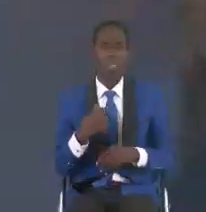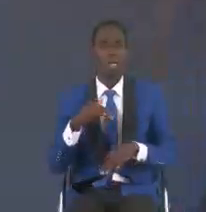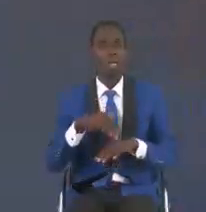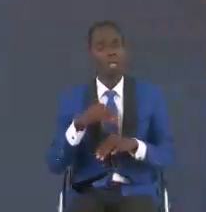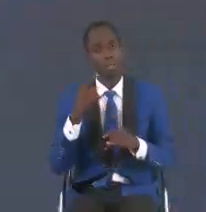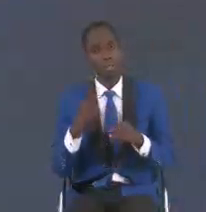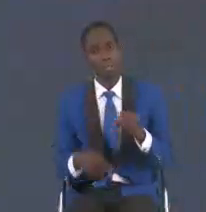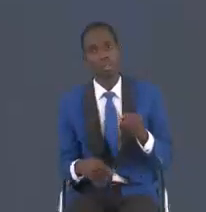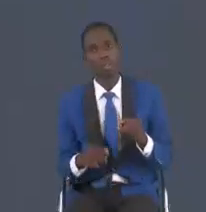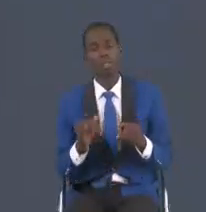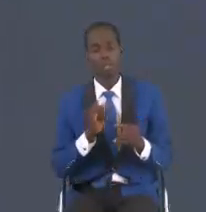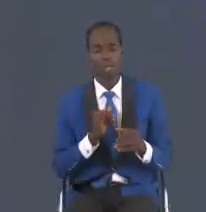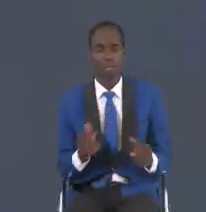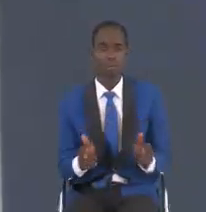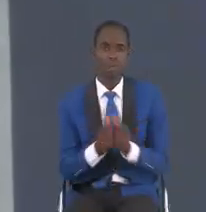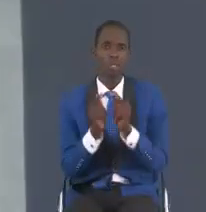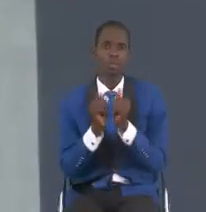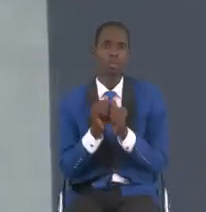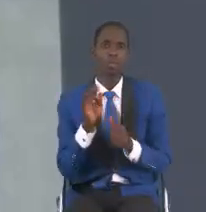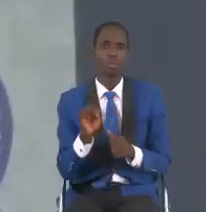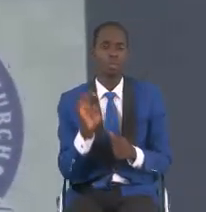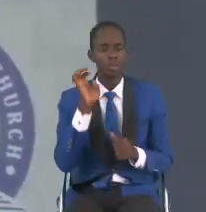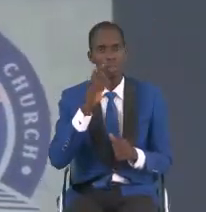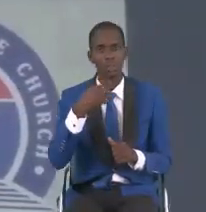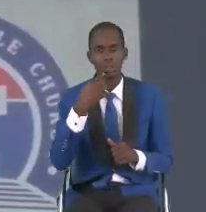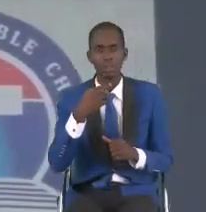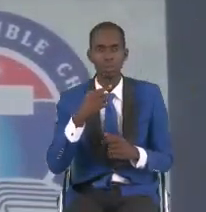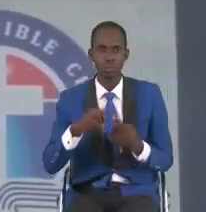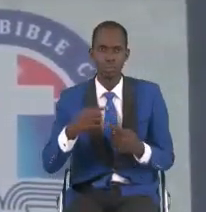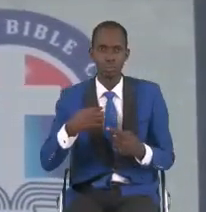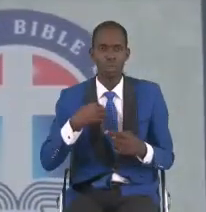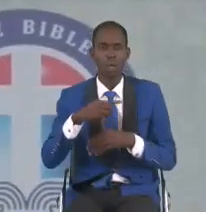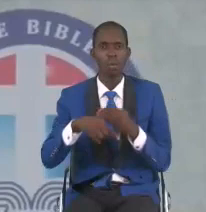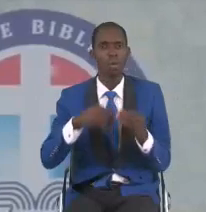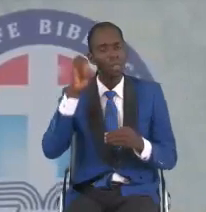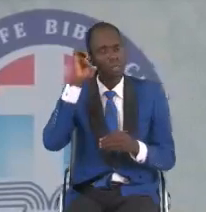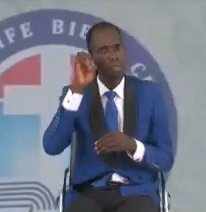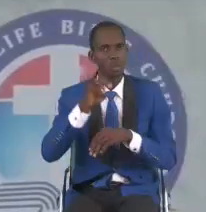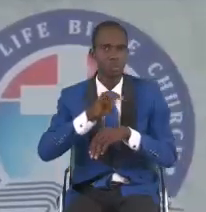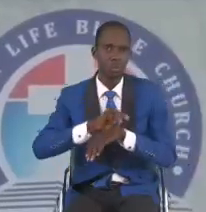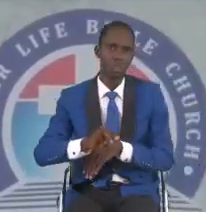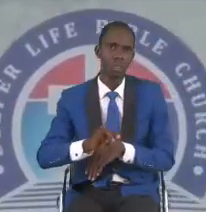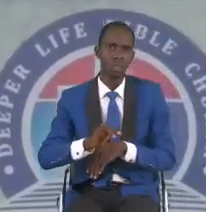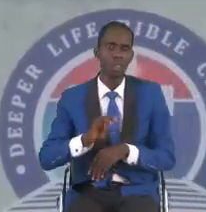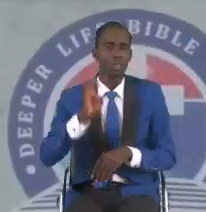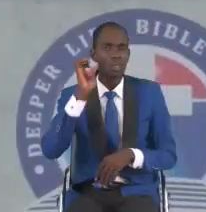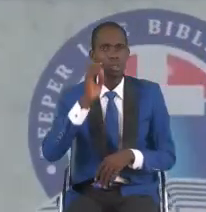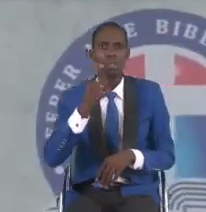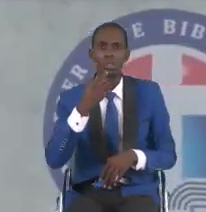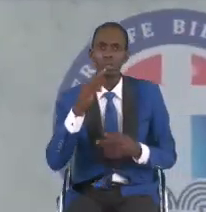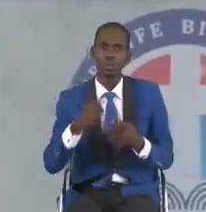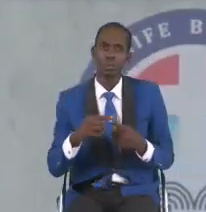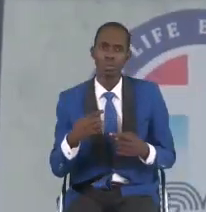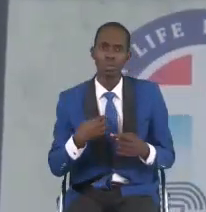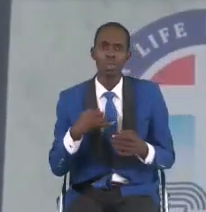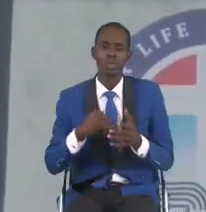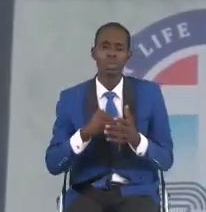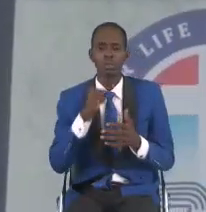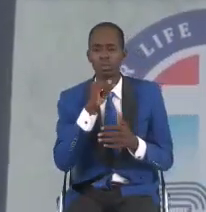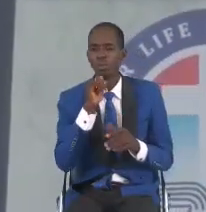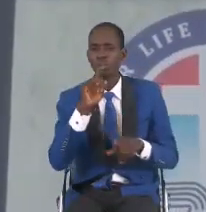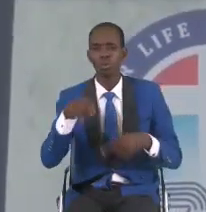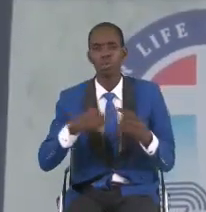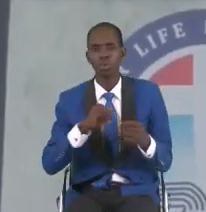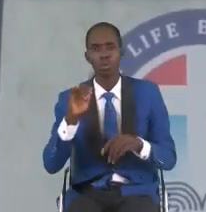I saw him. He told me about his ministry. And he told me it's not moving well.